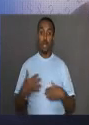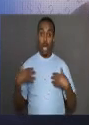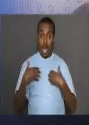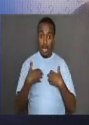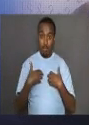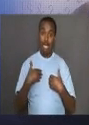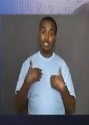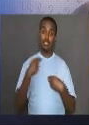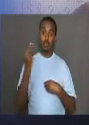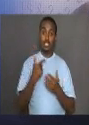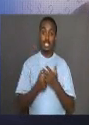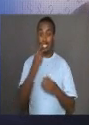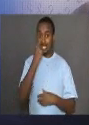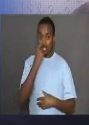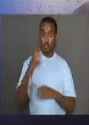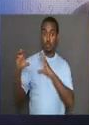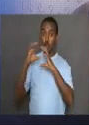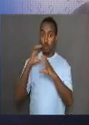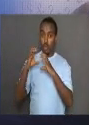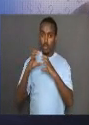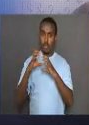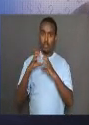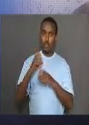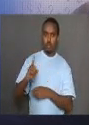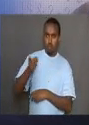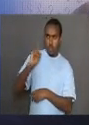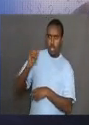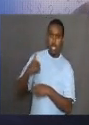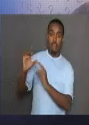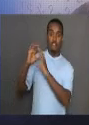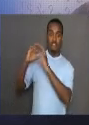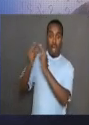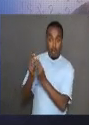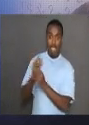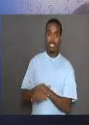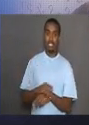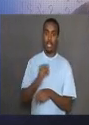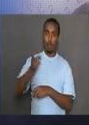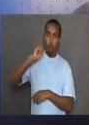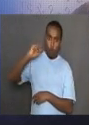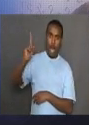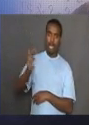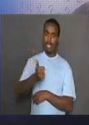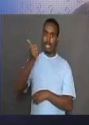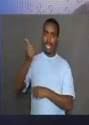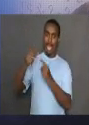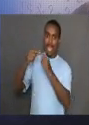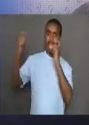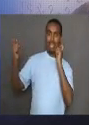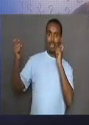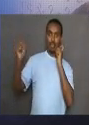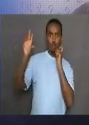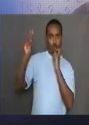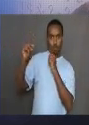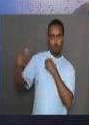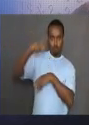Animals use these skills to communicate threats to their families and warn their enemies not